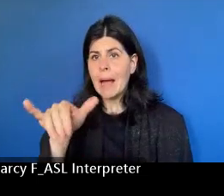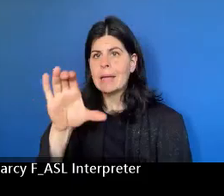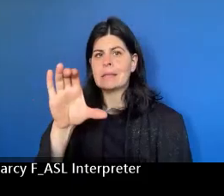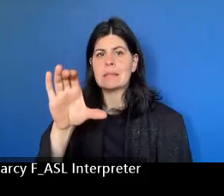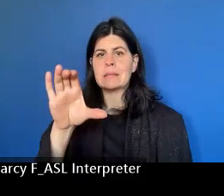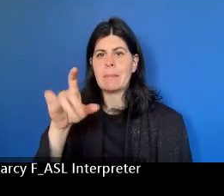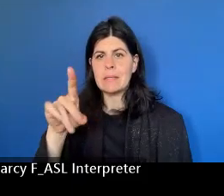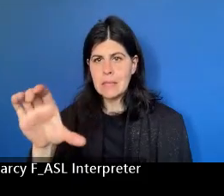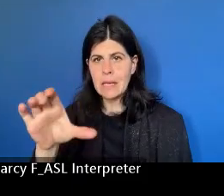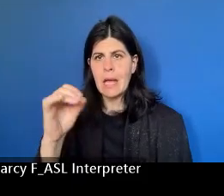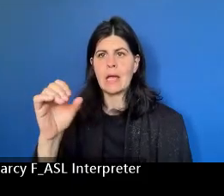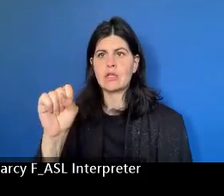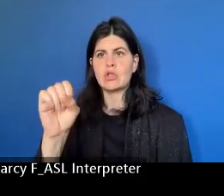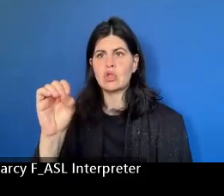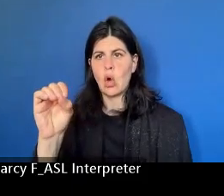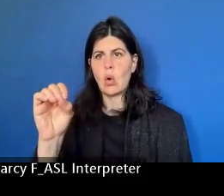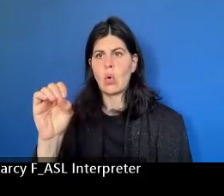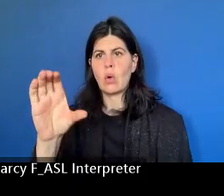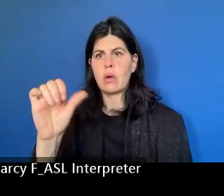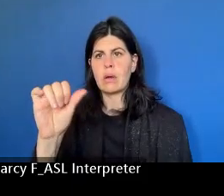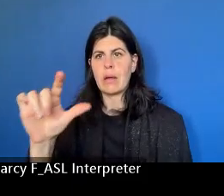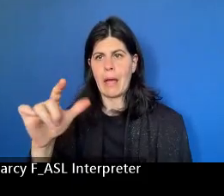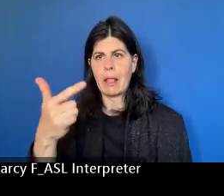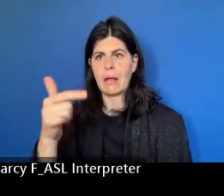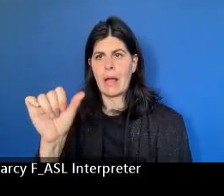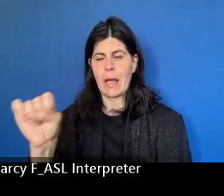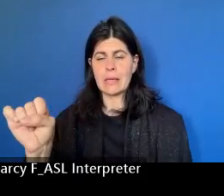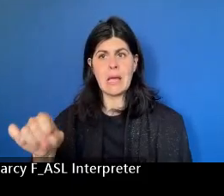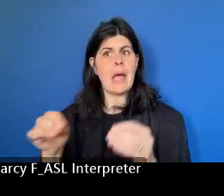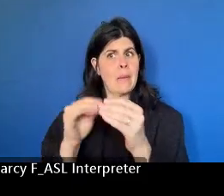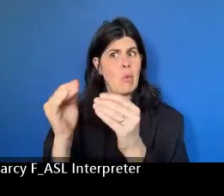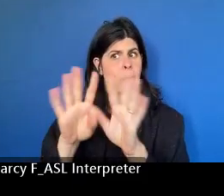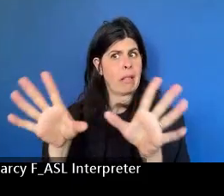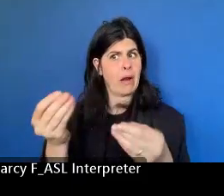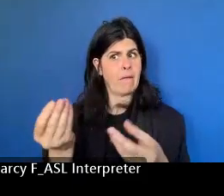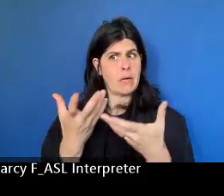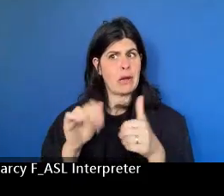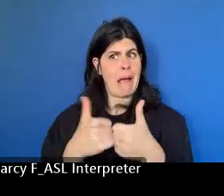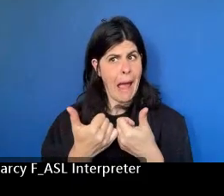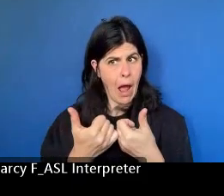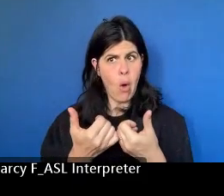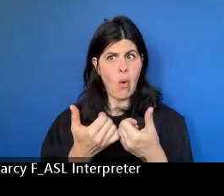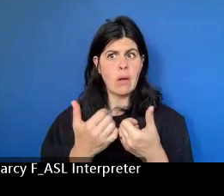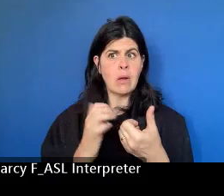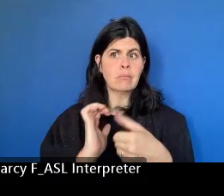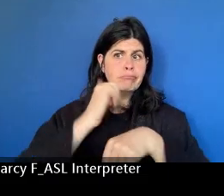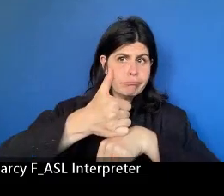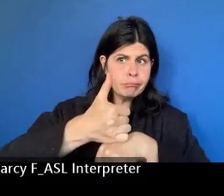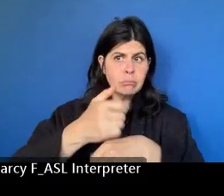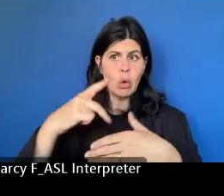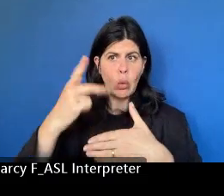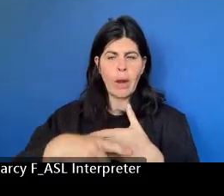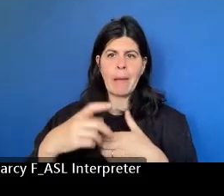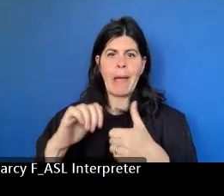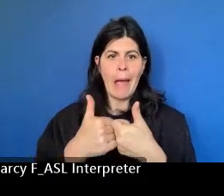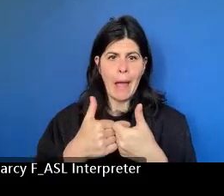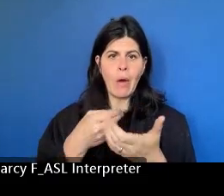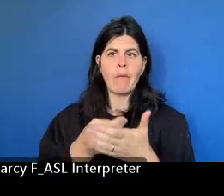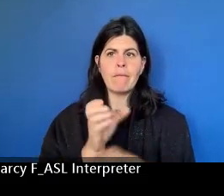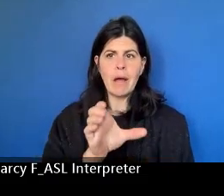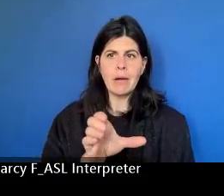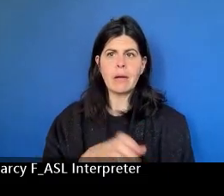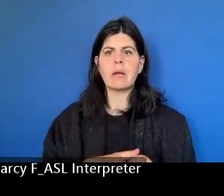for there to be clear information on how the program would be implemented and funded when that information is available after